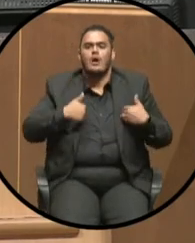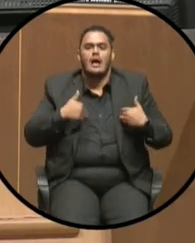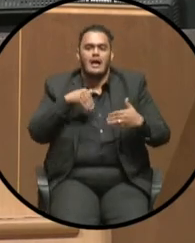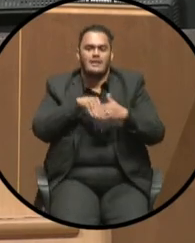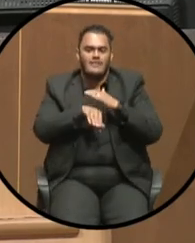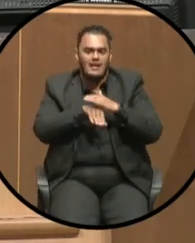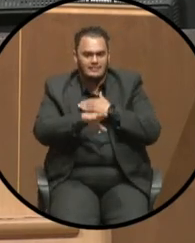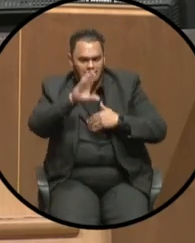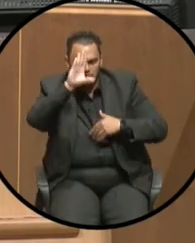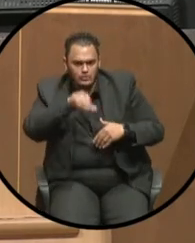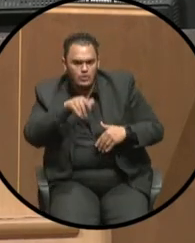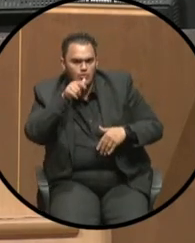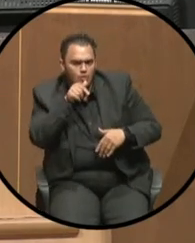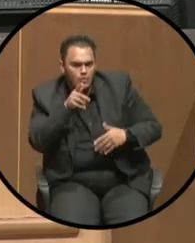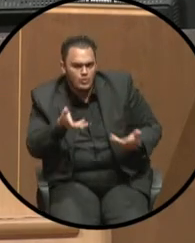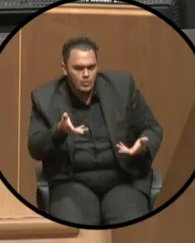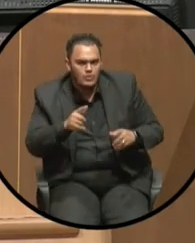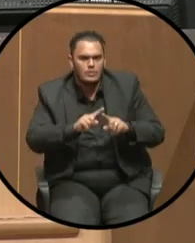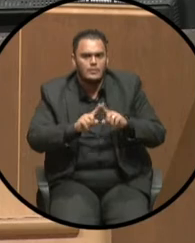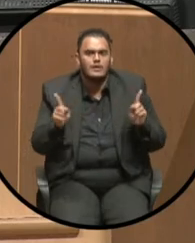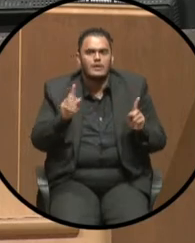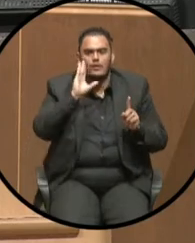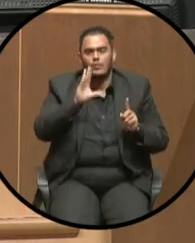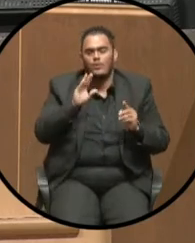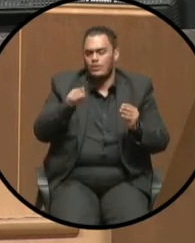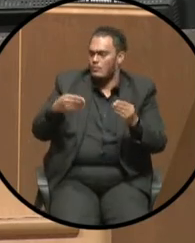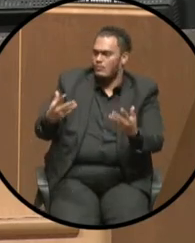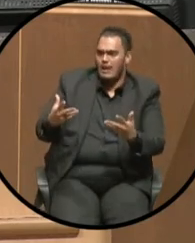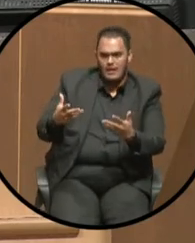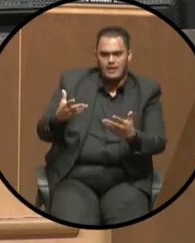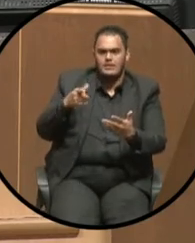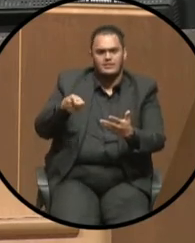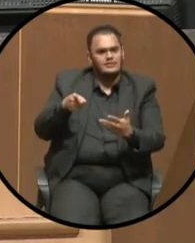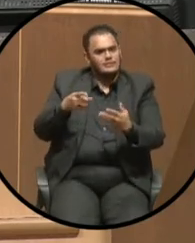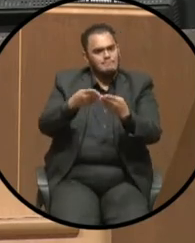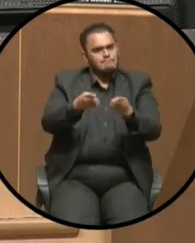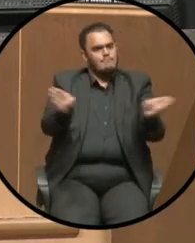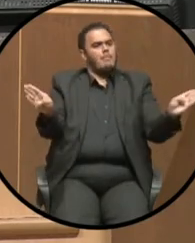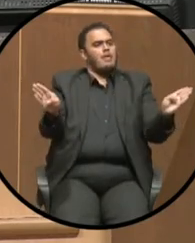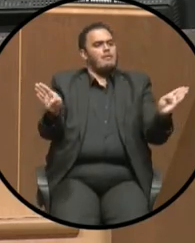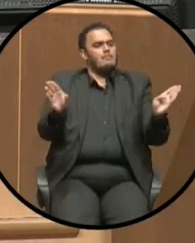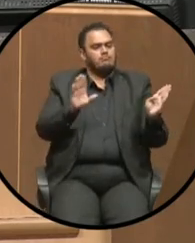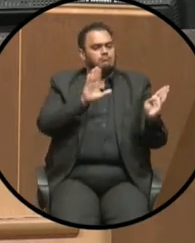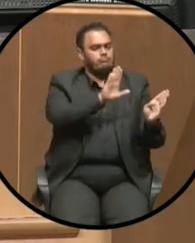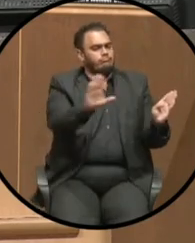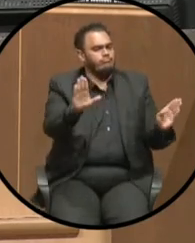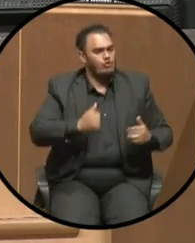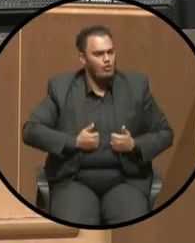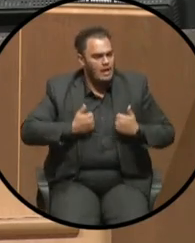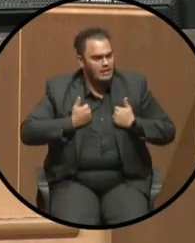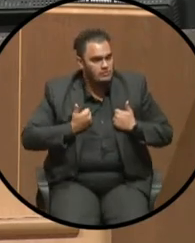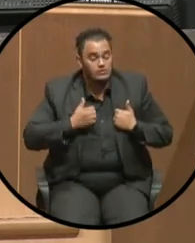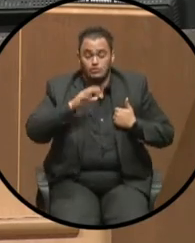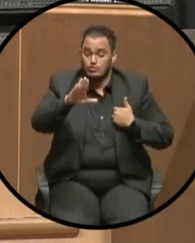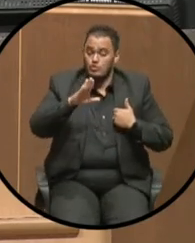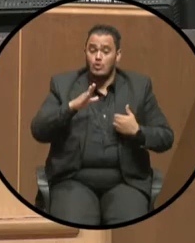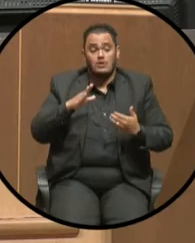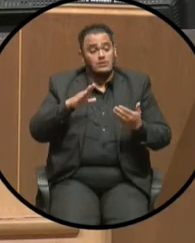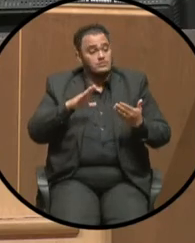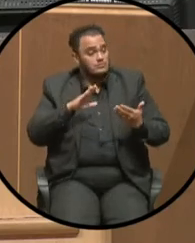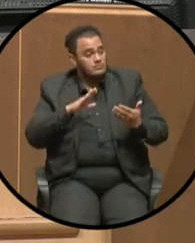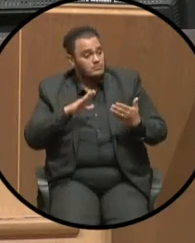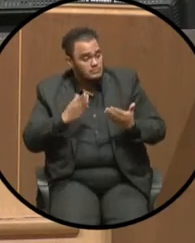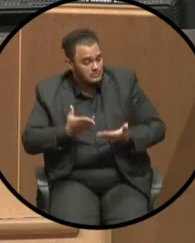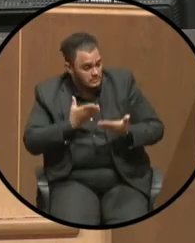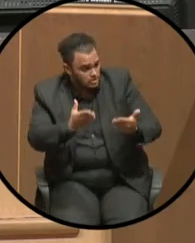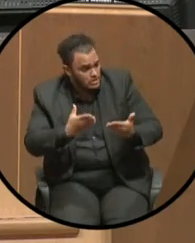it doesn't put them in the position of having to publicly put an address out there. So your suggestion about the county or the city, I think, is